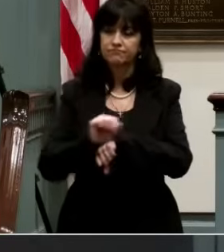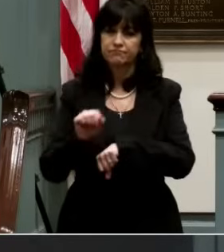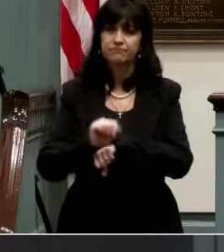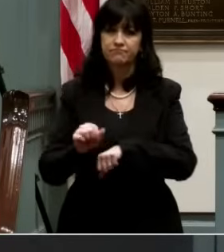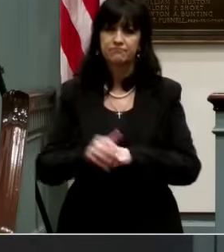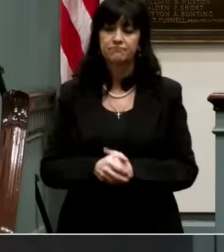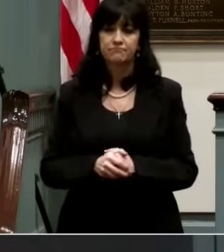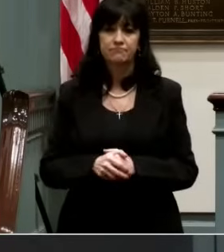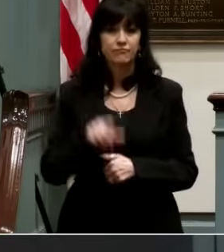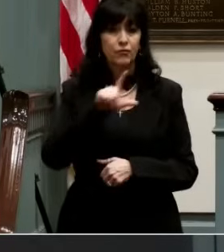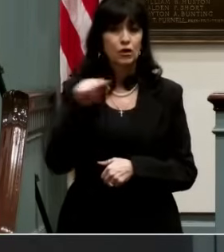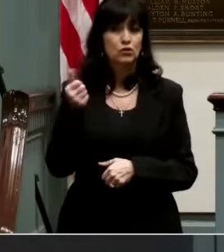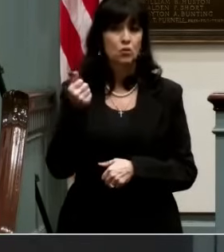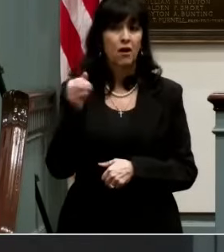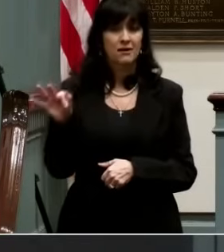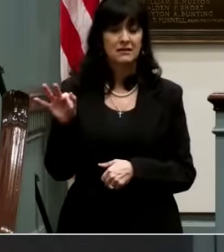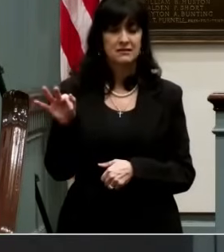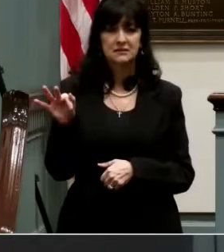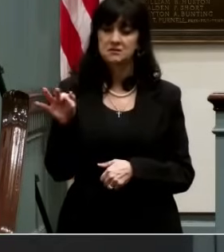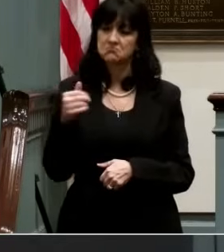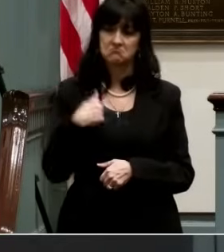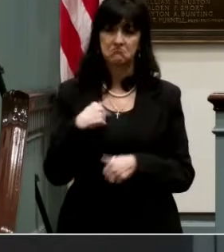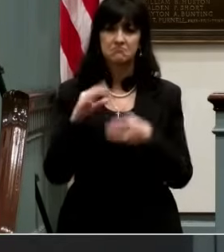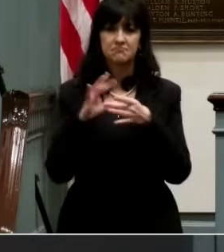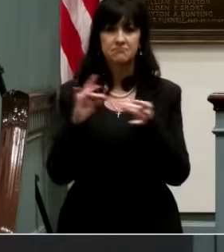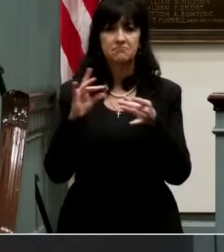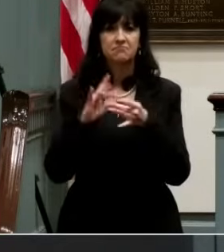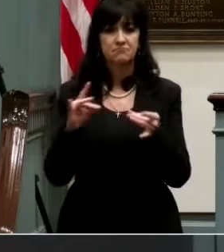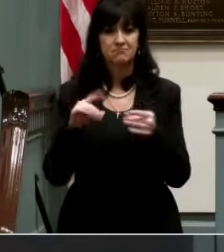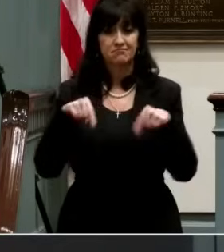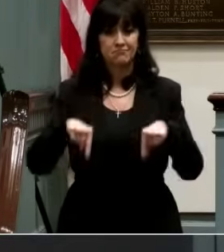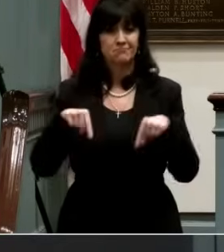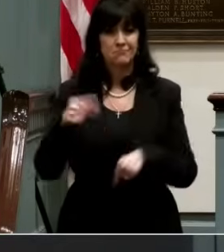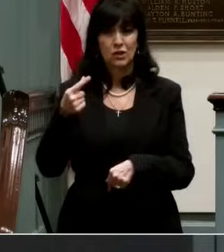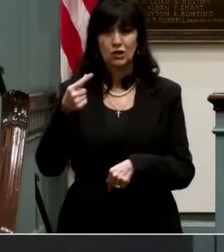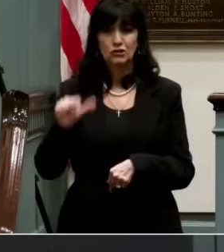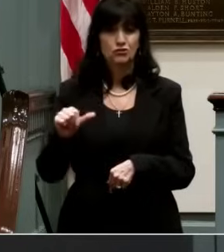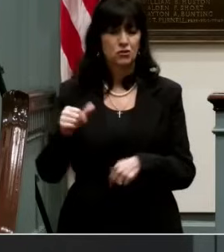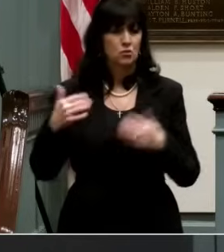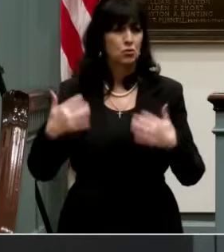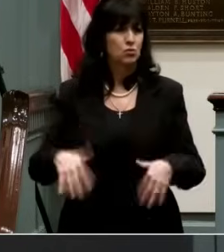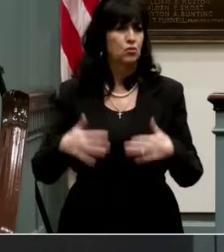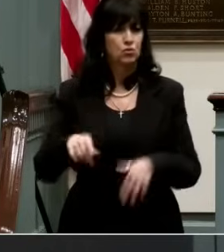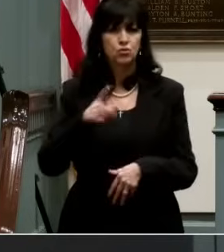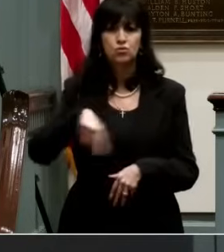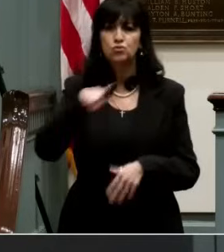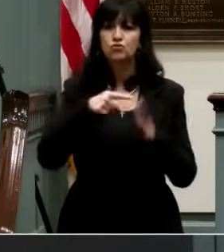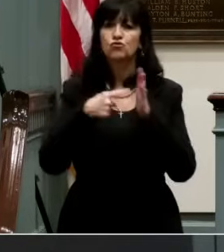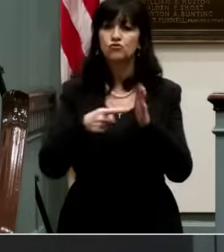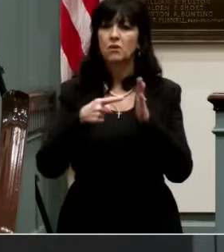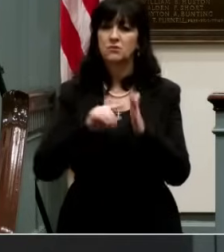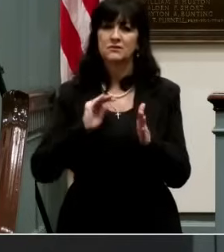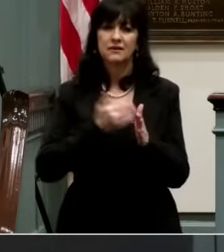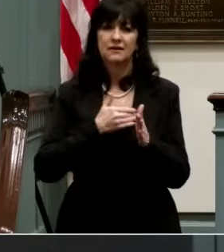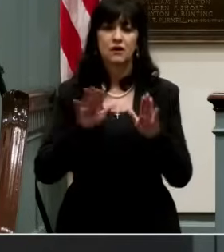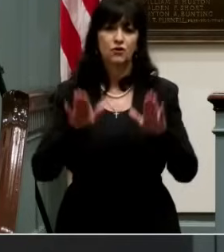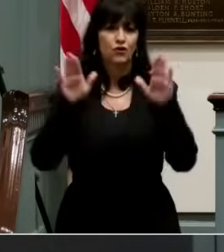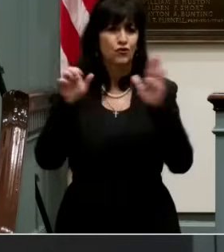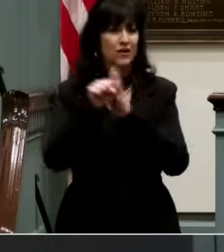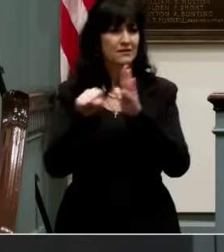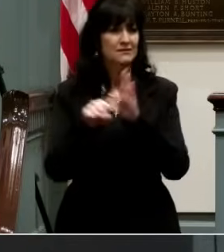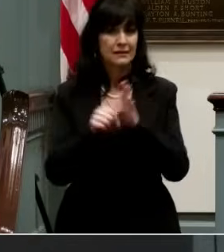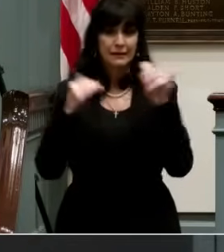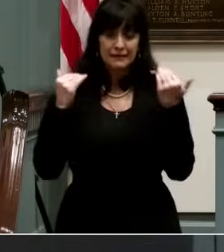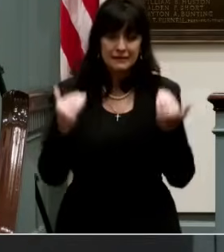I stood in this chamber and said that never before has the General Assembly better reflected the people of our great state. Well, that's